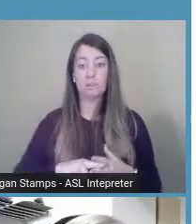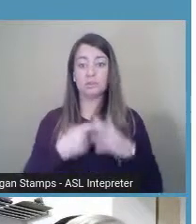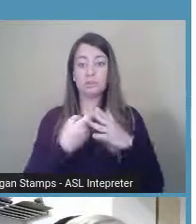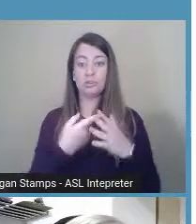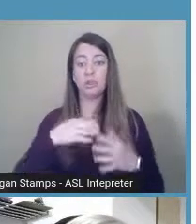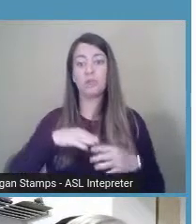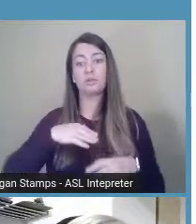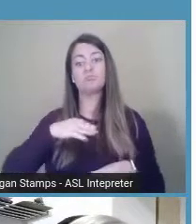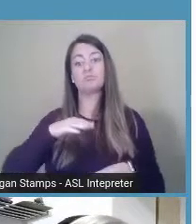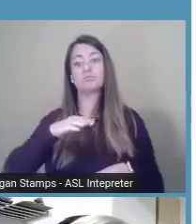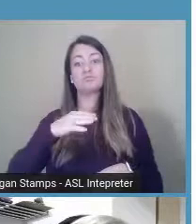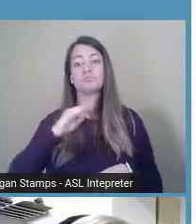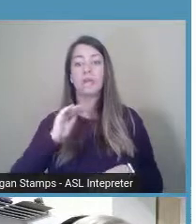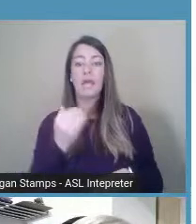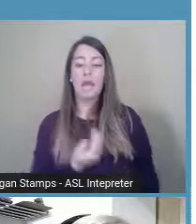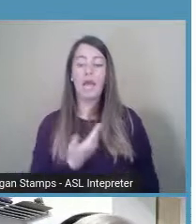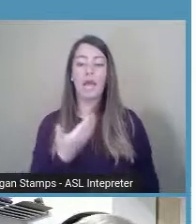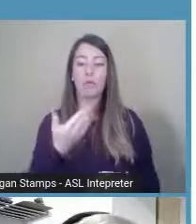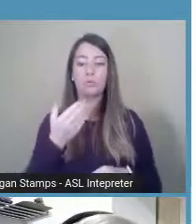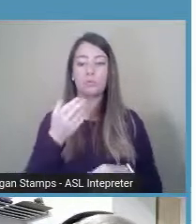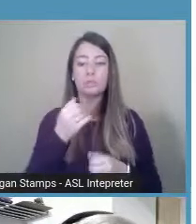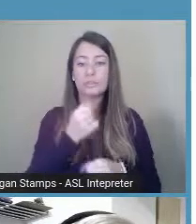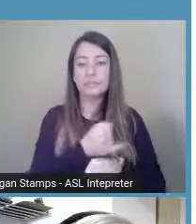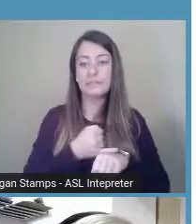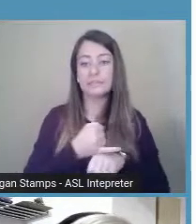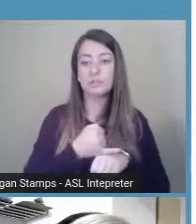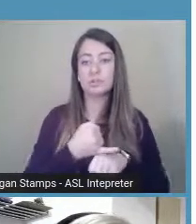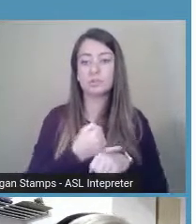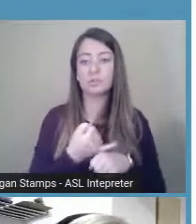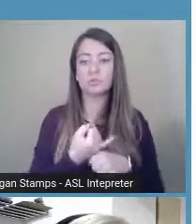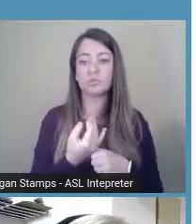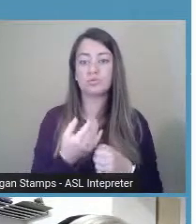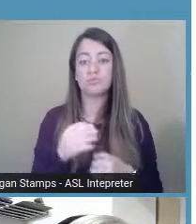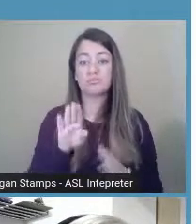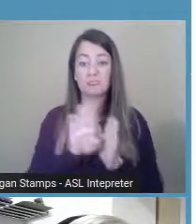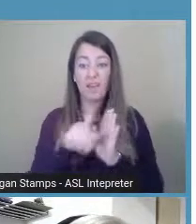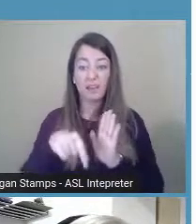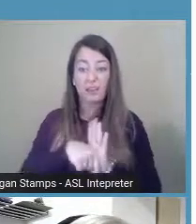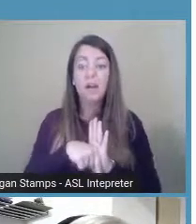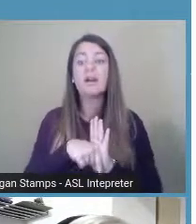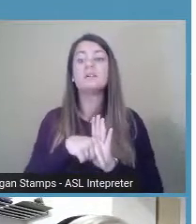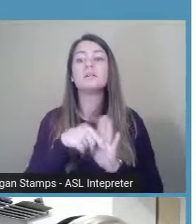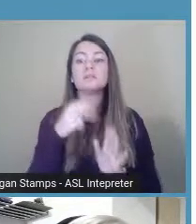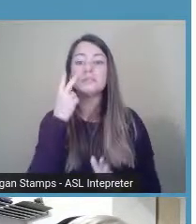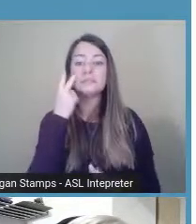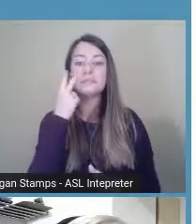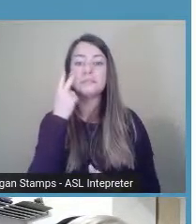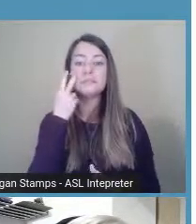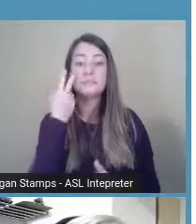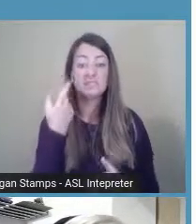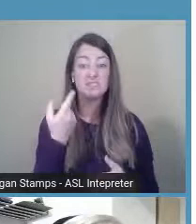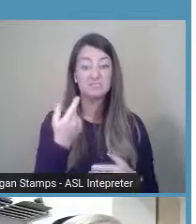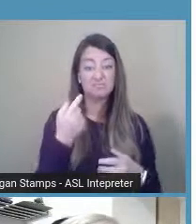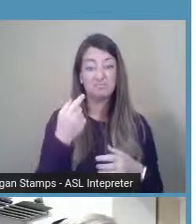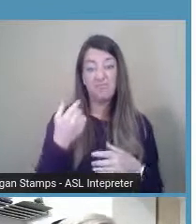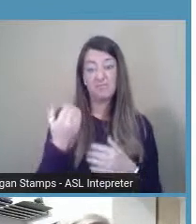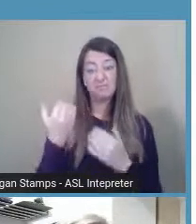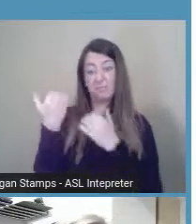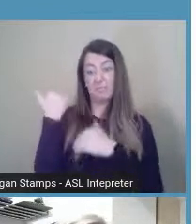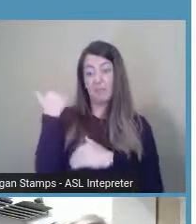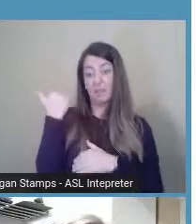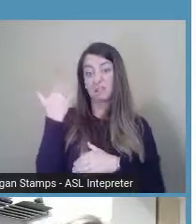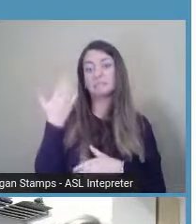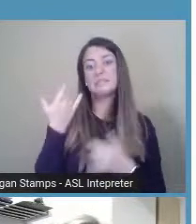largely rural 24-county Western North Carolina region, which is situated upon the ancient Southern Appalachian